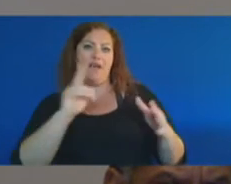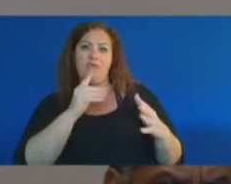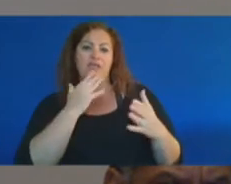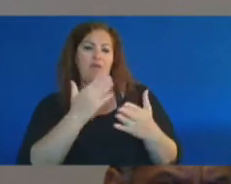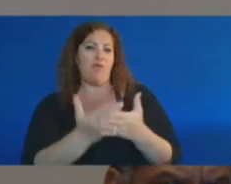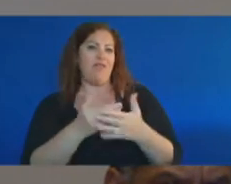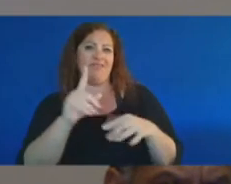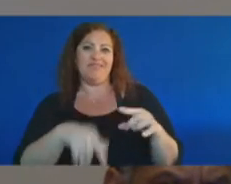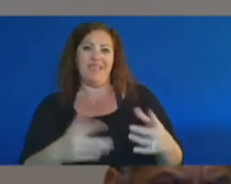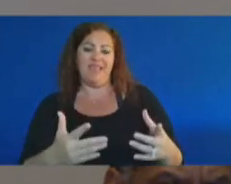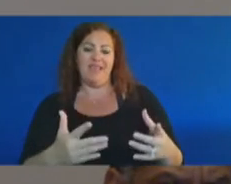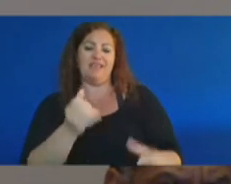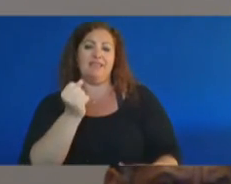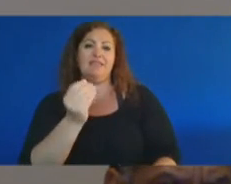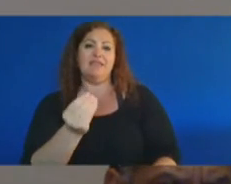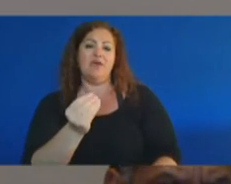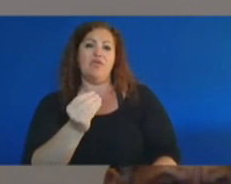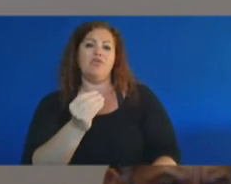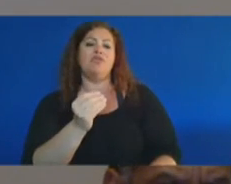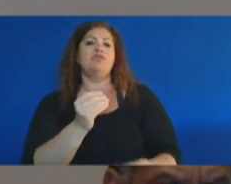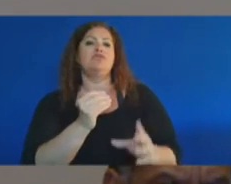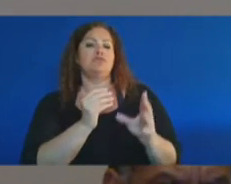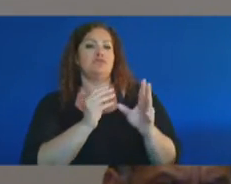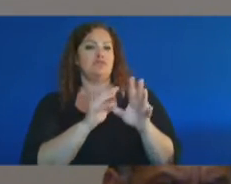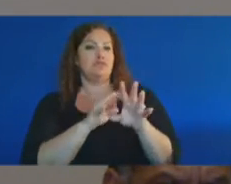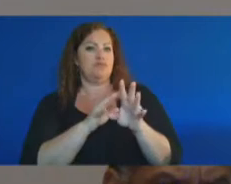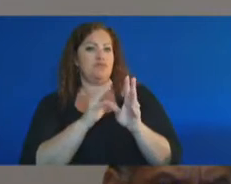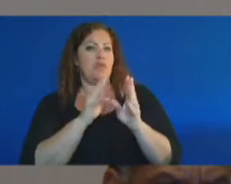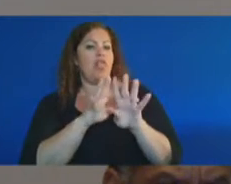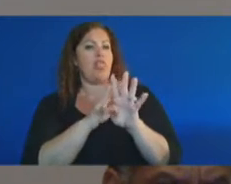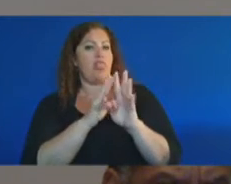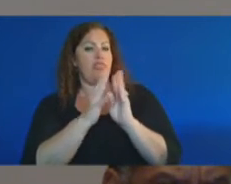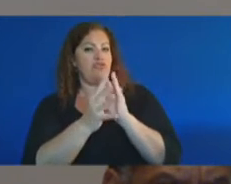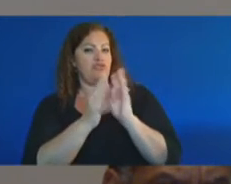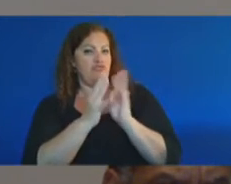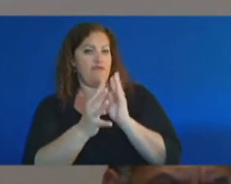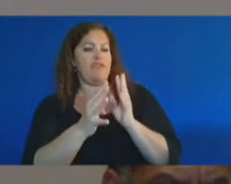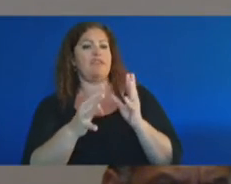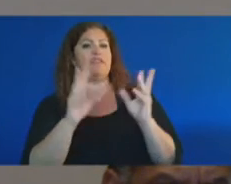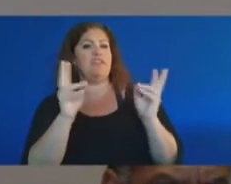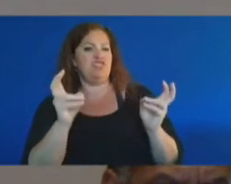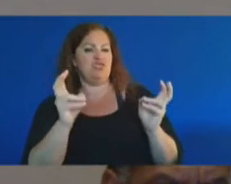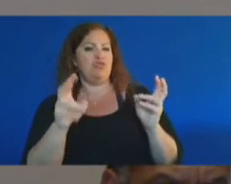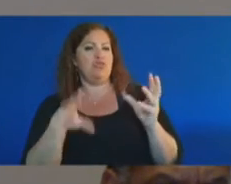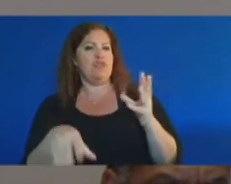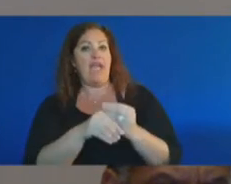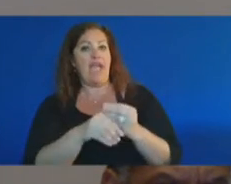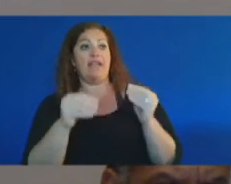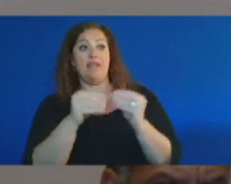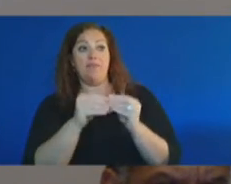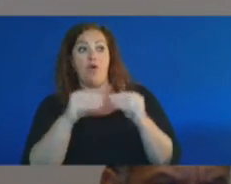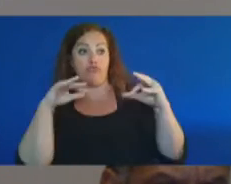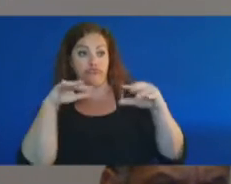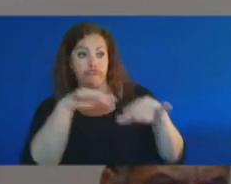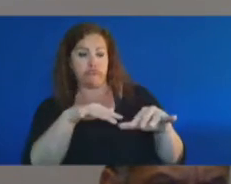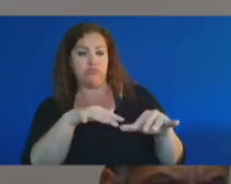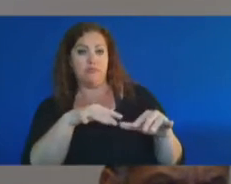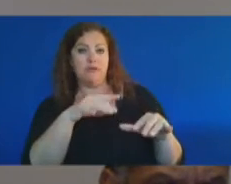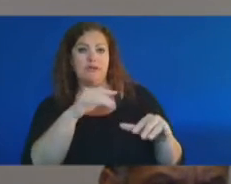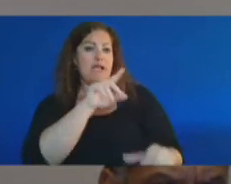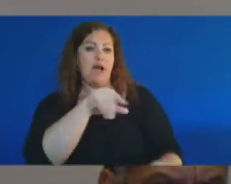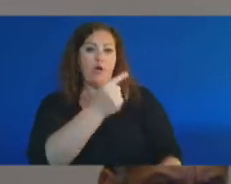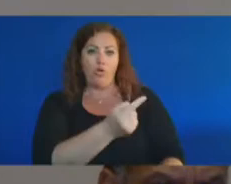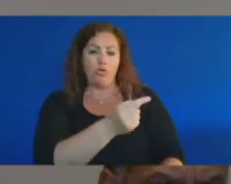so the the traffic in the issue with traffic and adding density not only to this particular